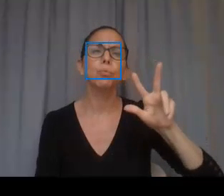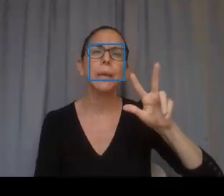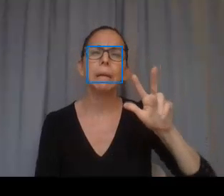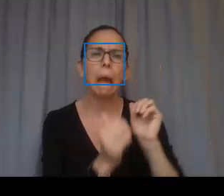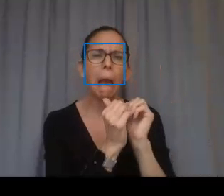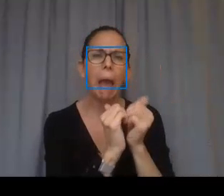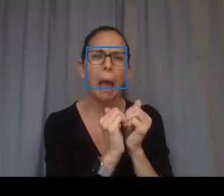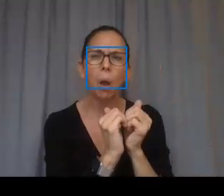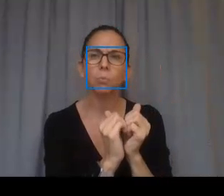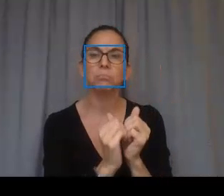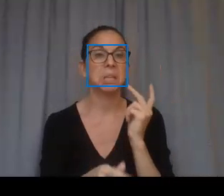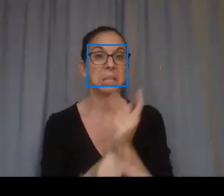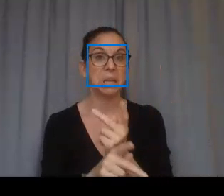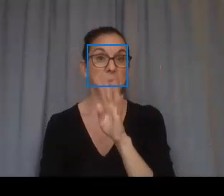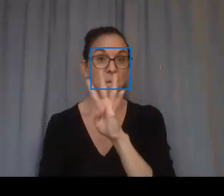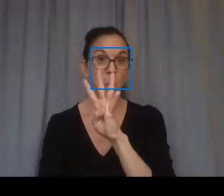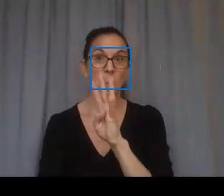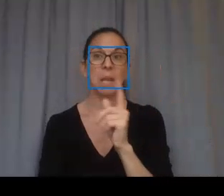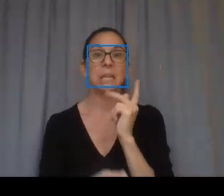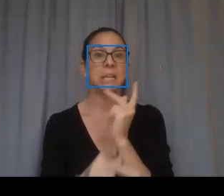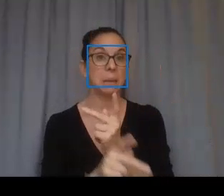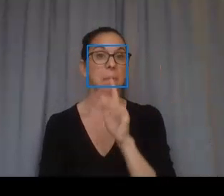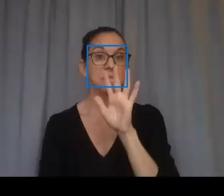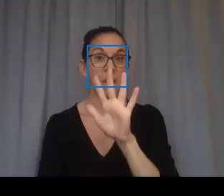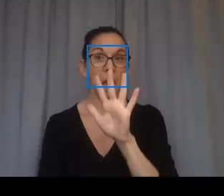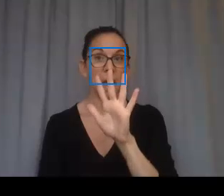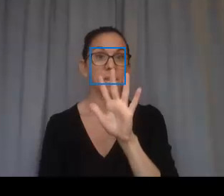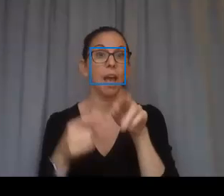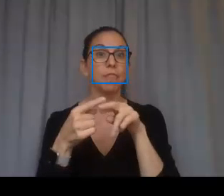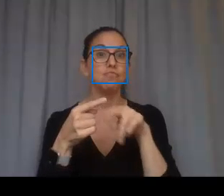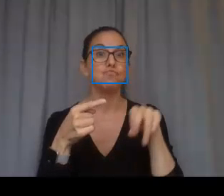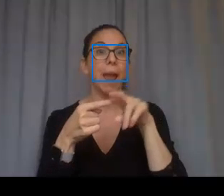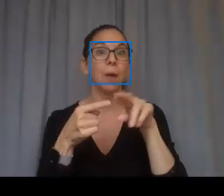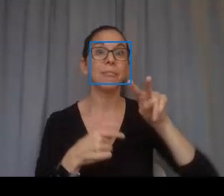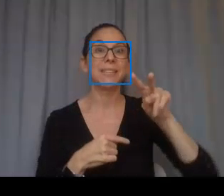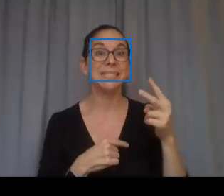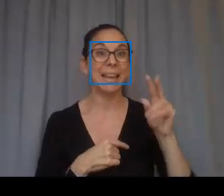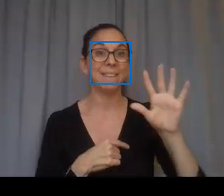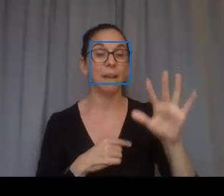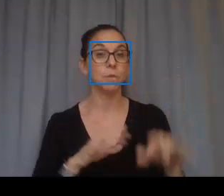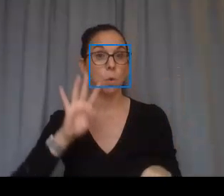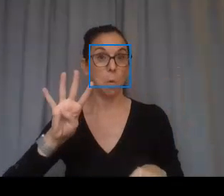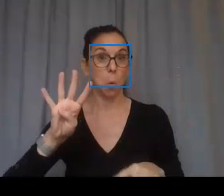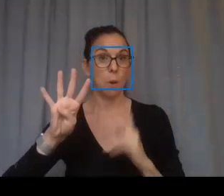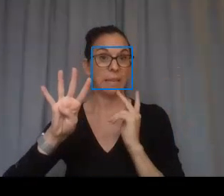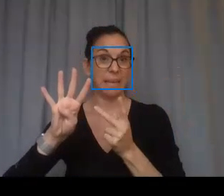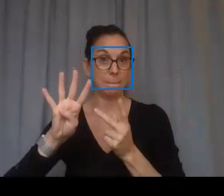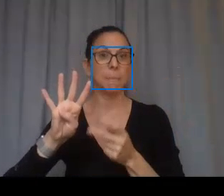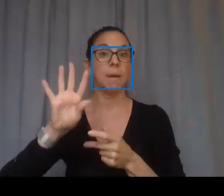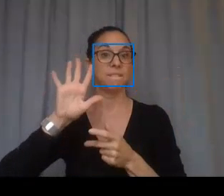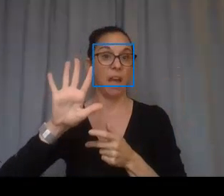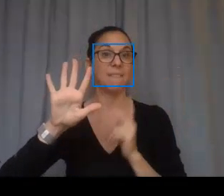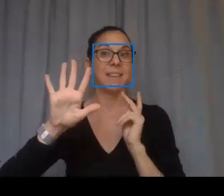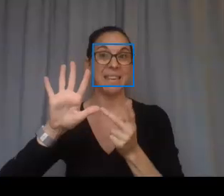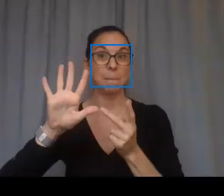that, we would keep the 4, keep the first 5, and then round that second 5. And because of the 5, we would round it up.